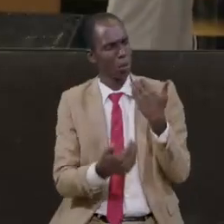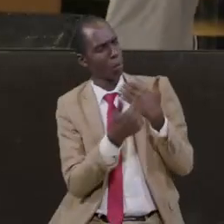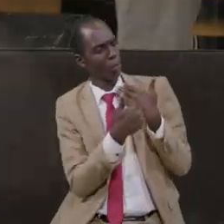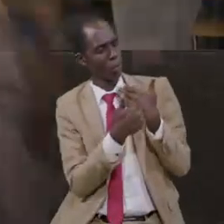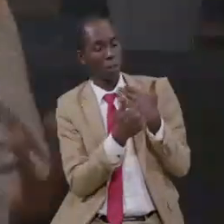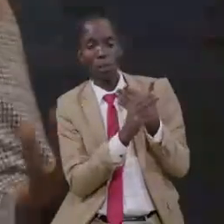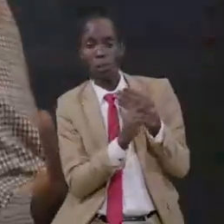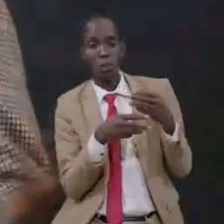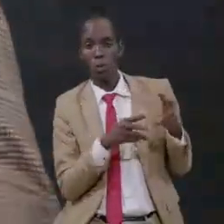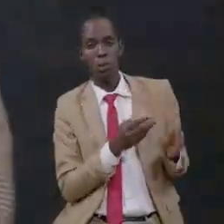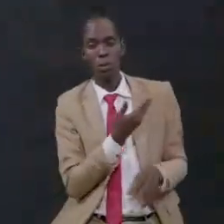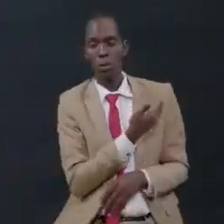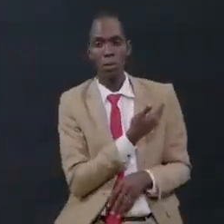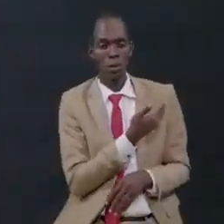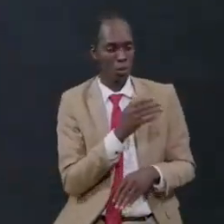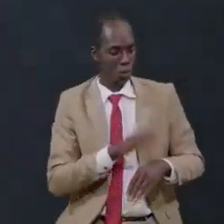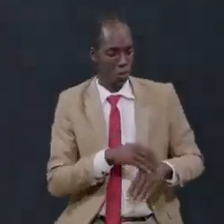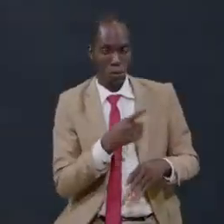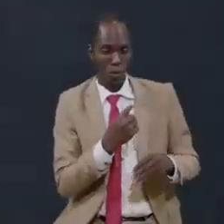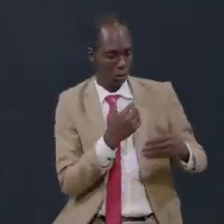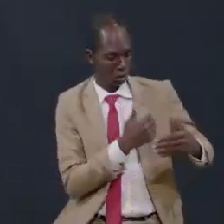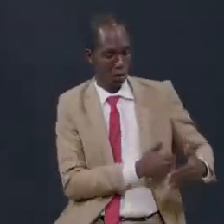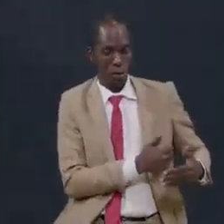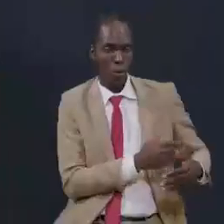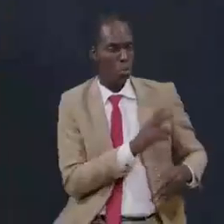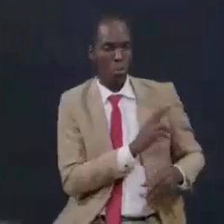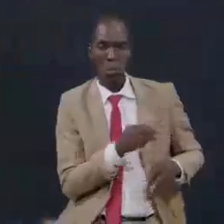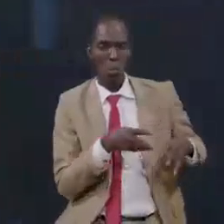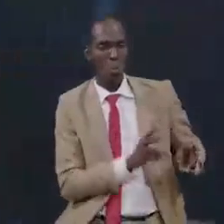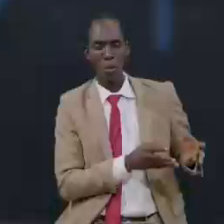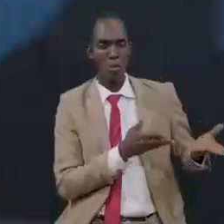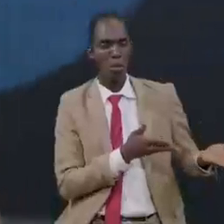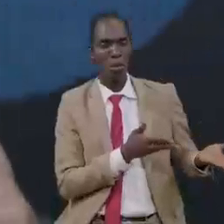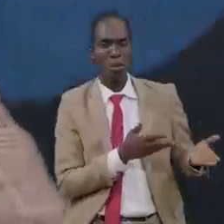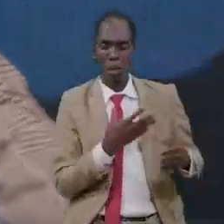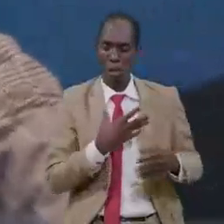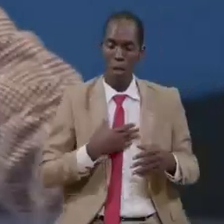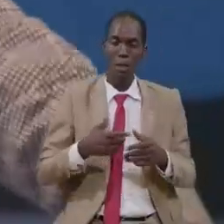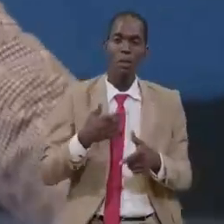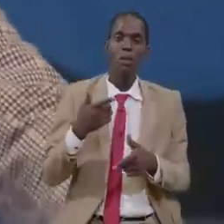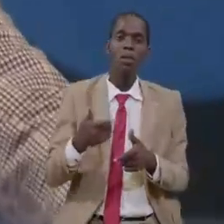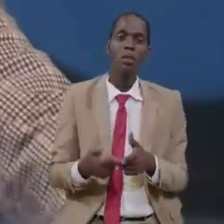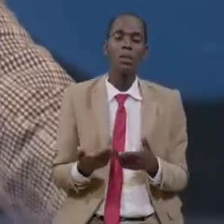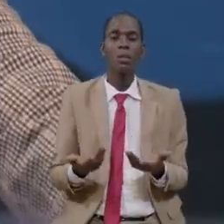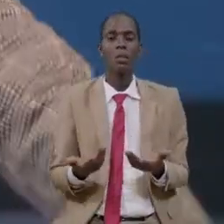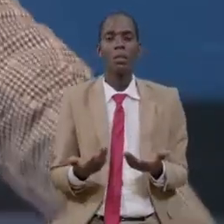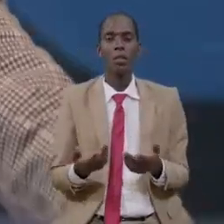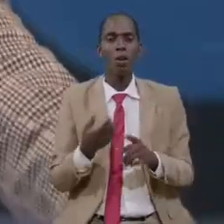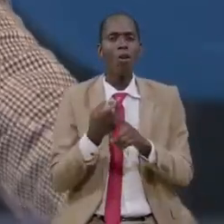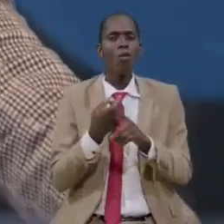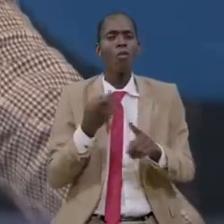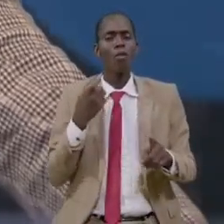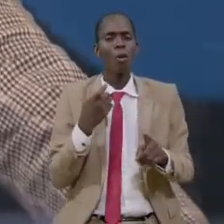way. On the sides, there is no way. And then, from beyond the